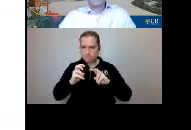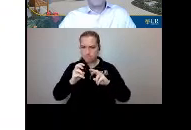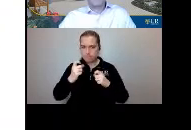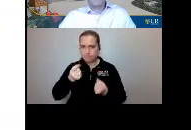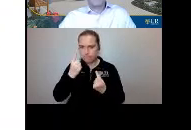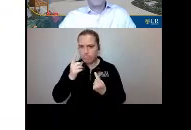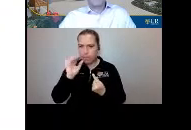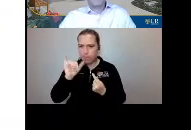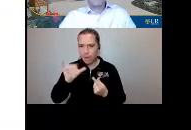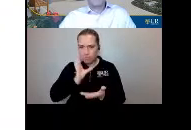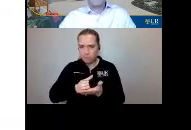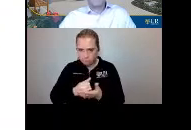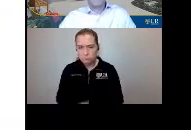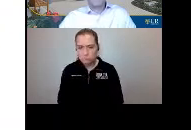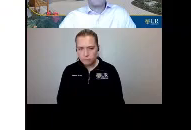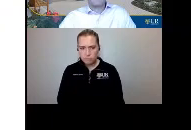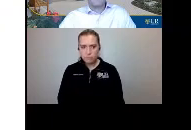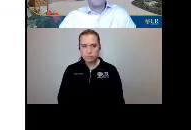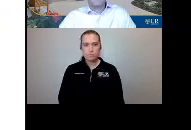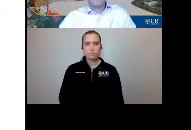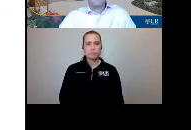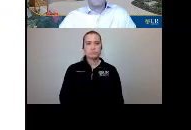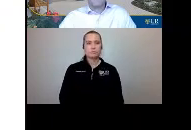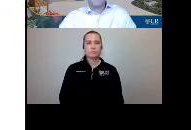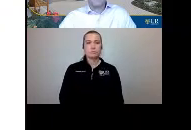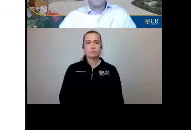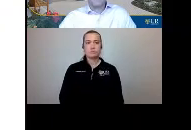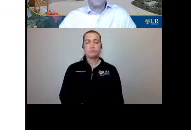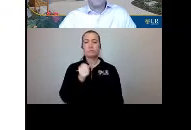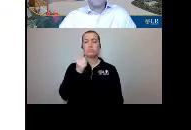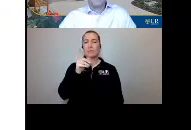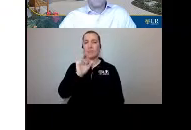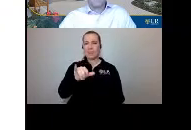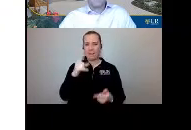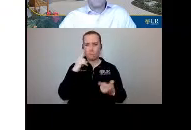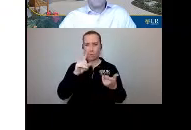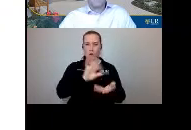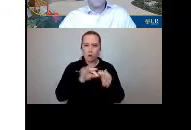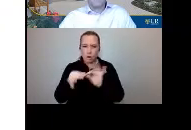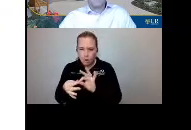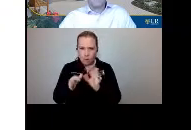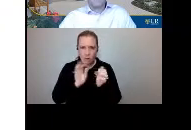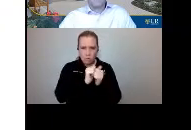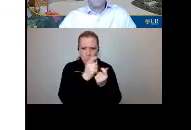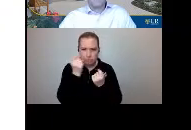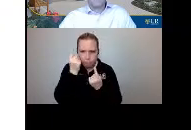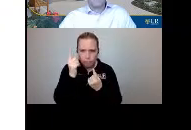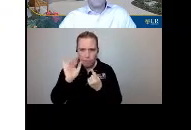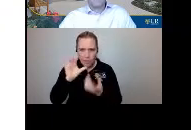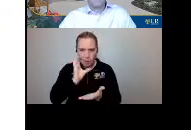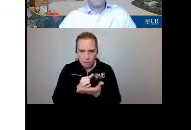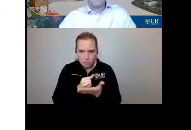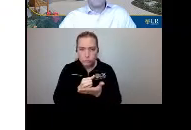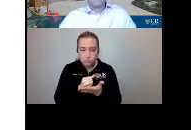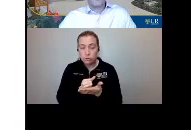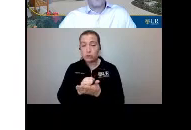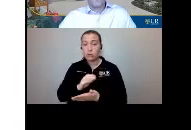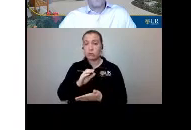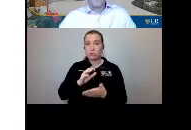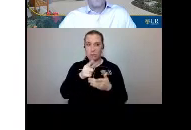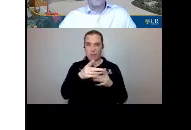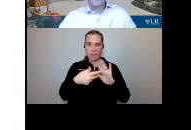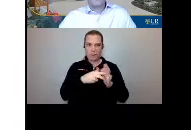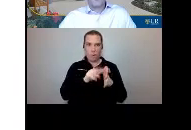compartmentalized approach to this, where we get a standardized interpretation. And all of the radiologist interpretations are entered into a